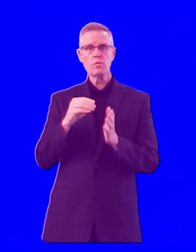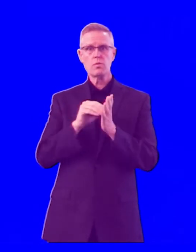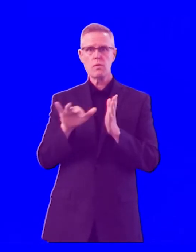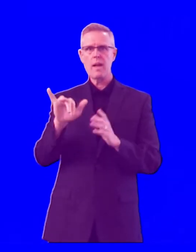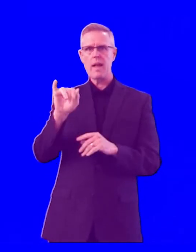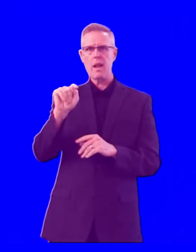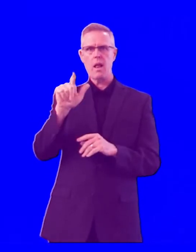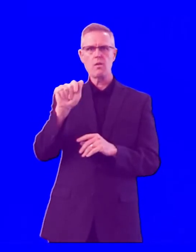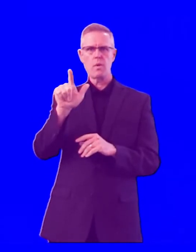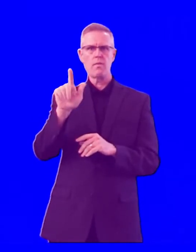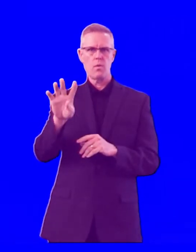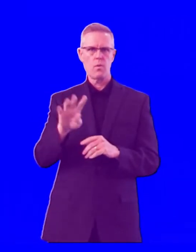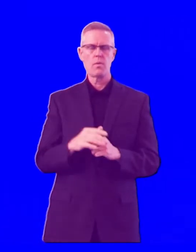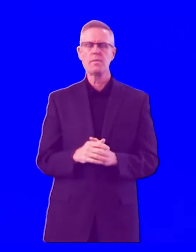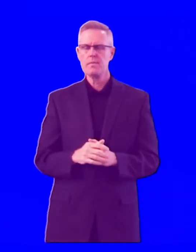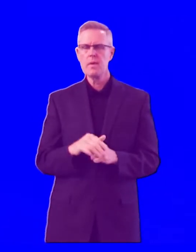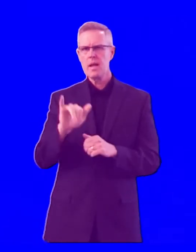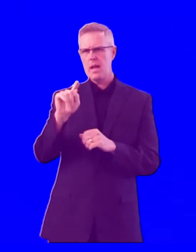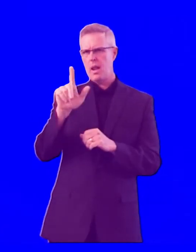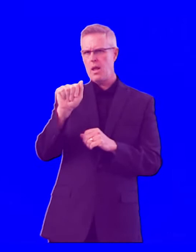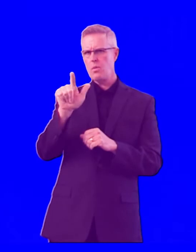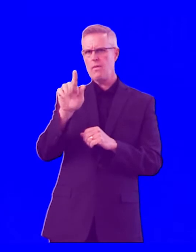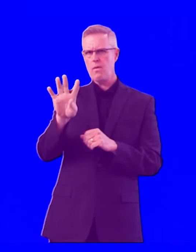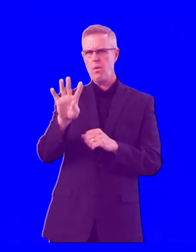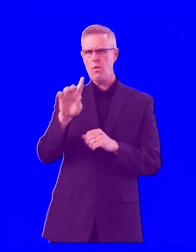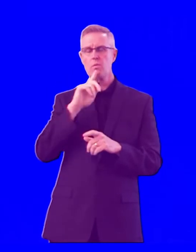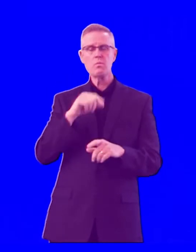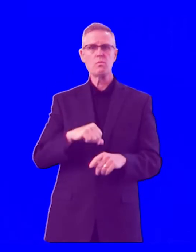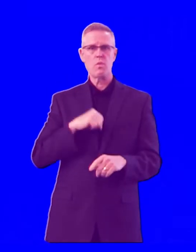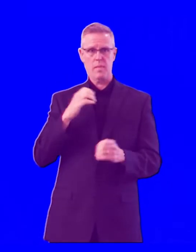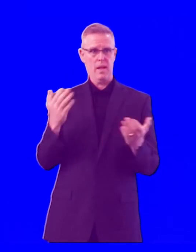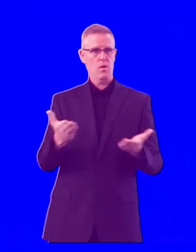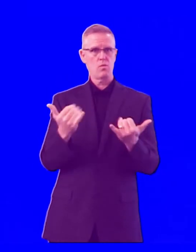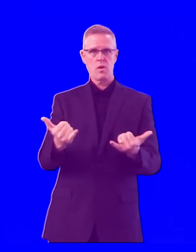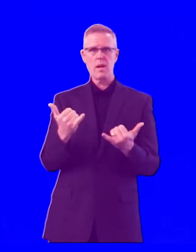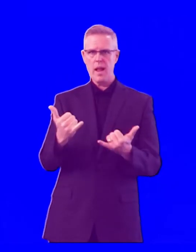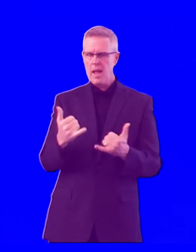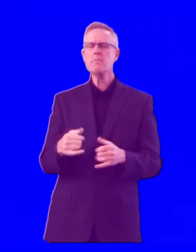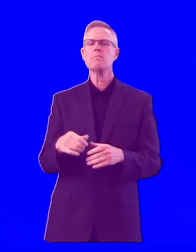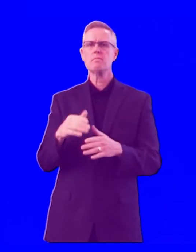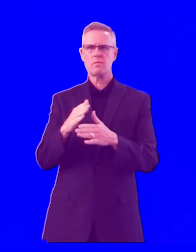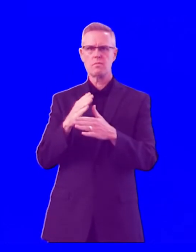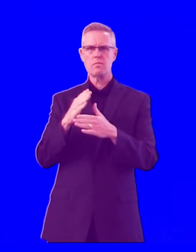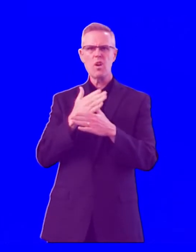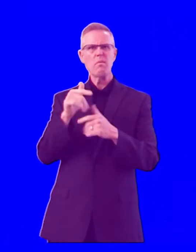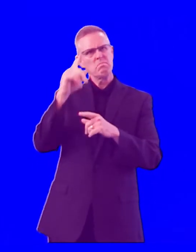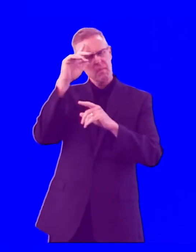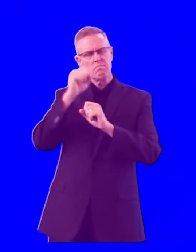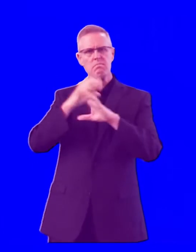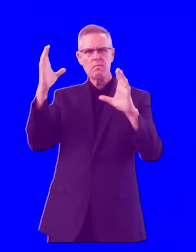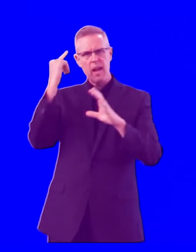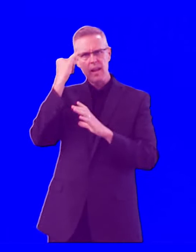a student of ITLA 24. ITLA 24 is proud to be here today to present this concept, to present